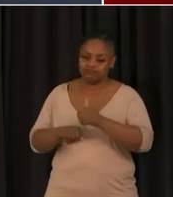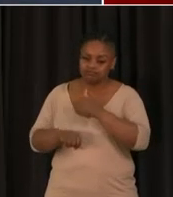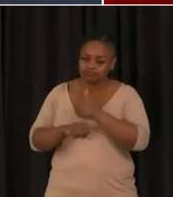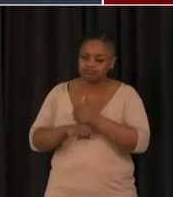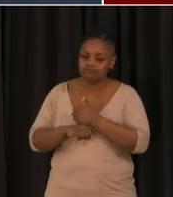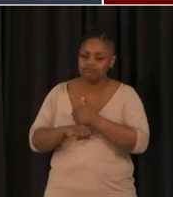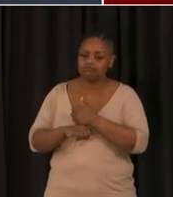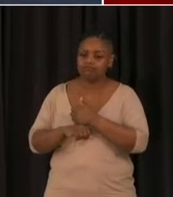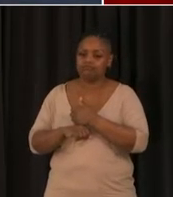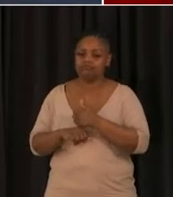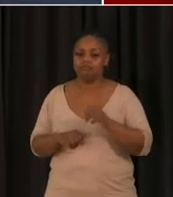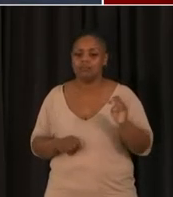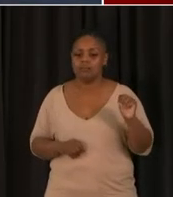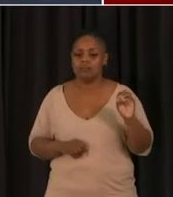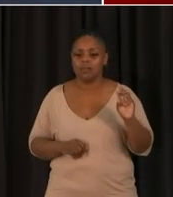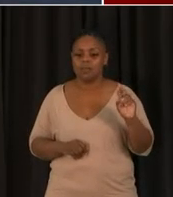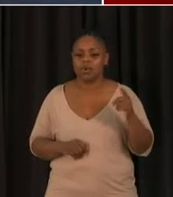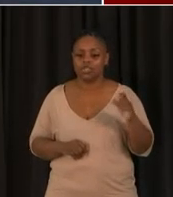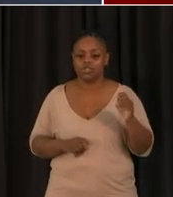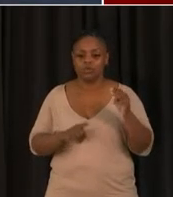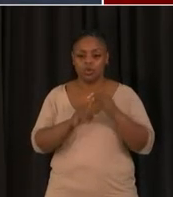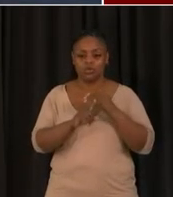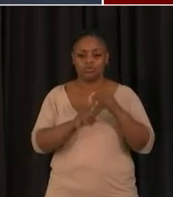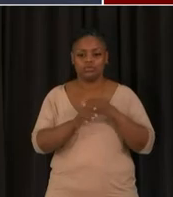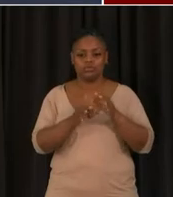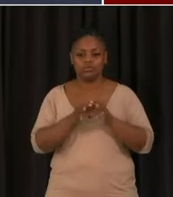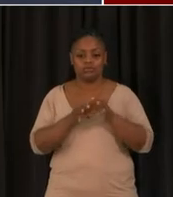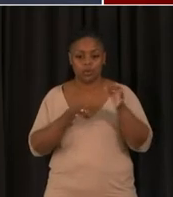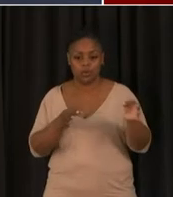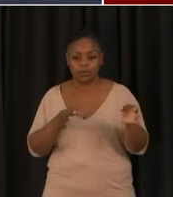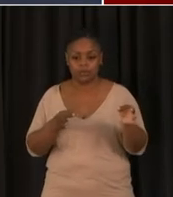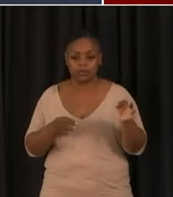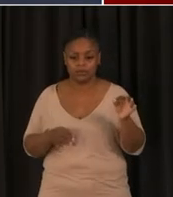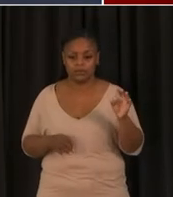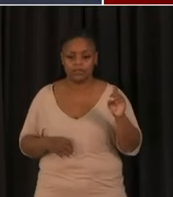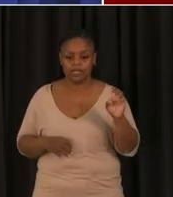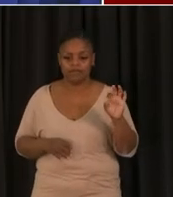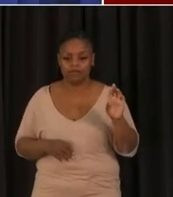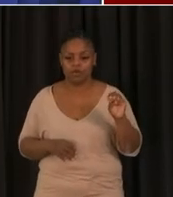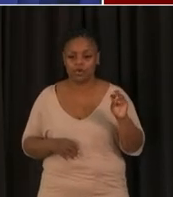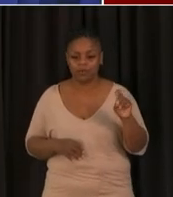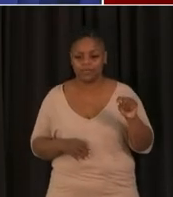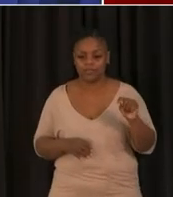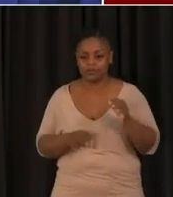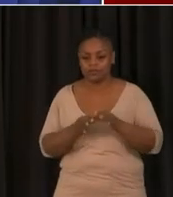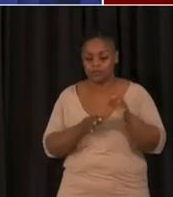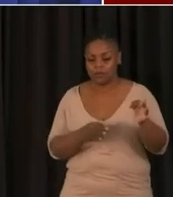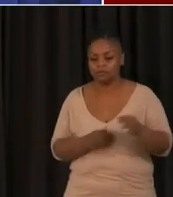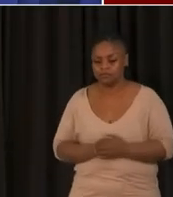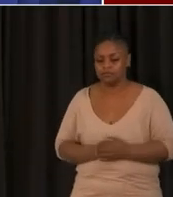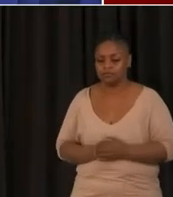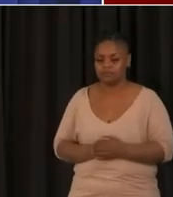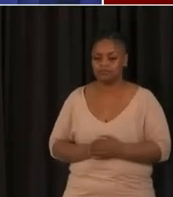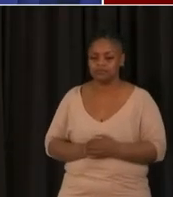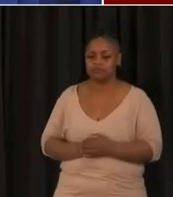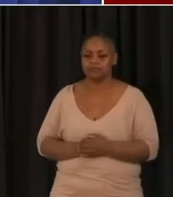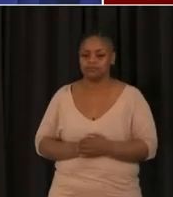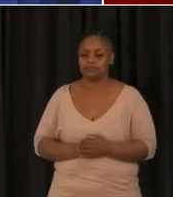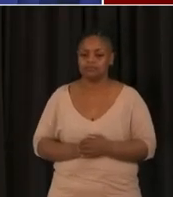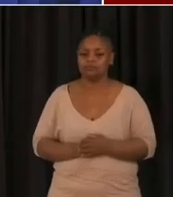service loans. Now, we can't definitively unpack the causes of why credit health improved, but we do know that